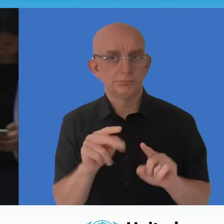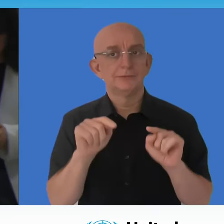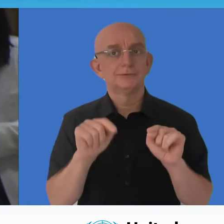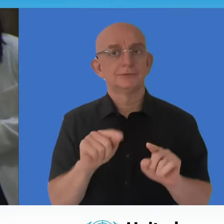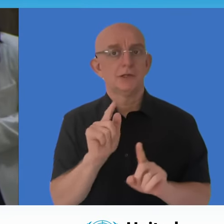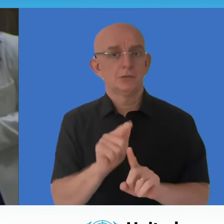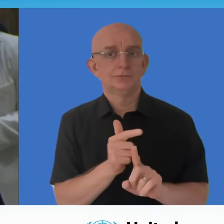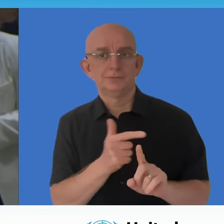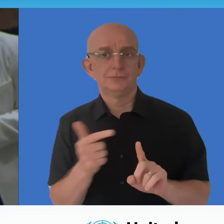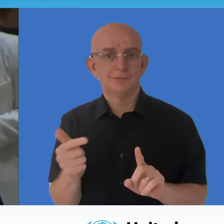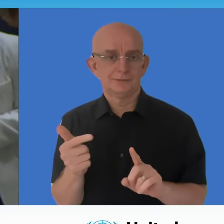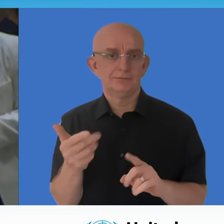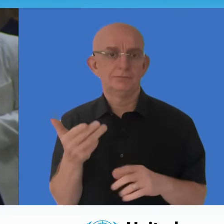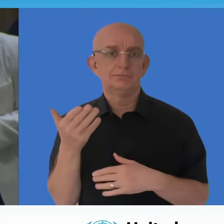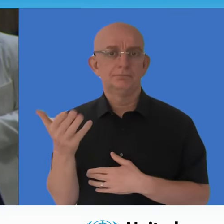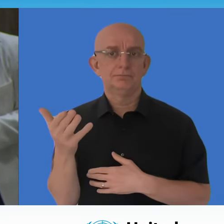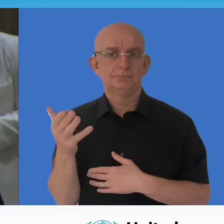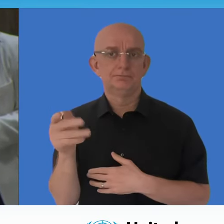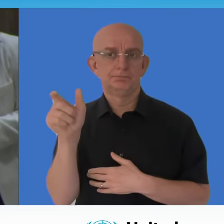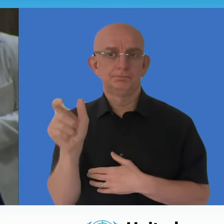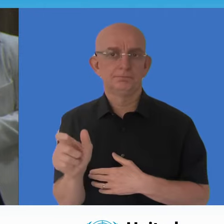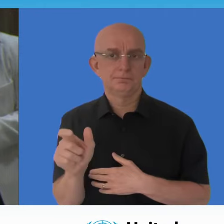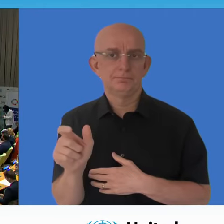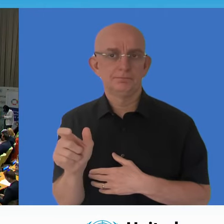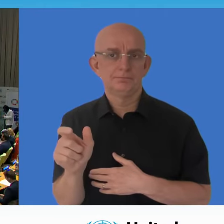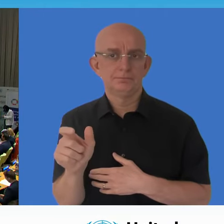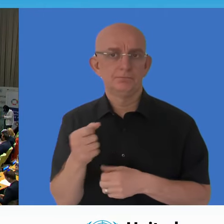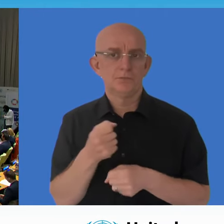Thapa, permanent representative from Nepal.